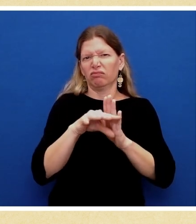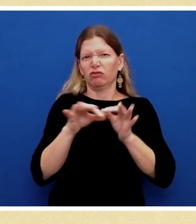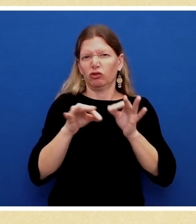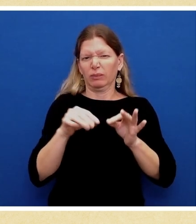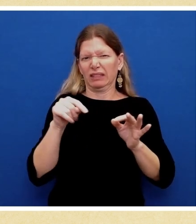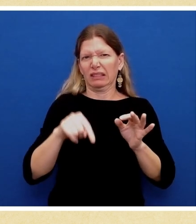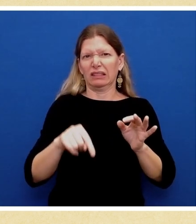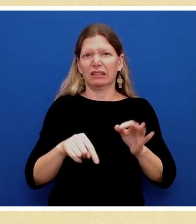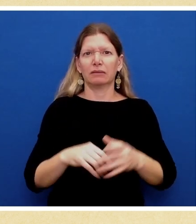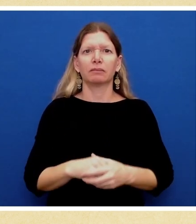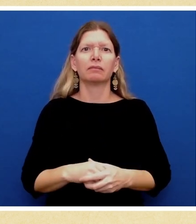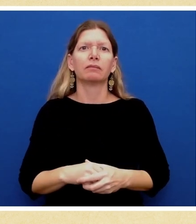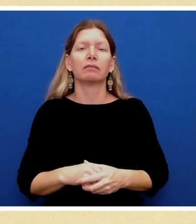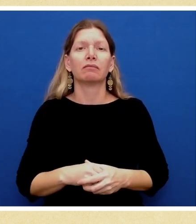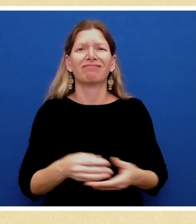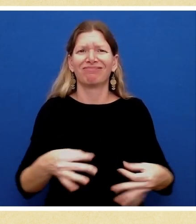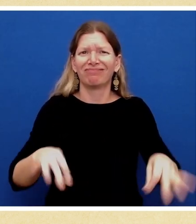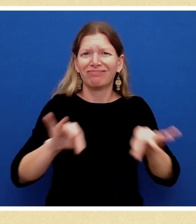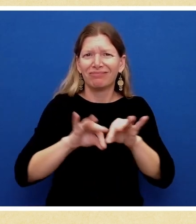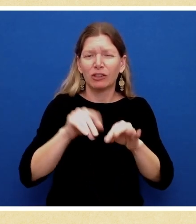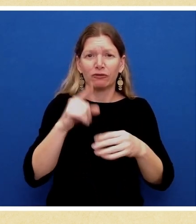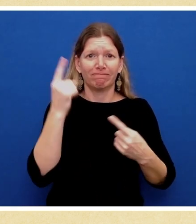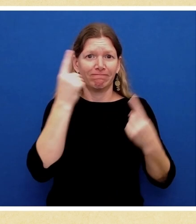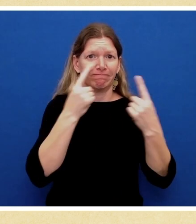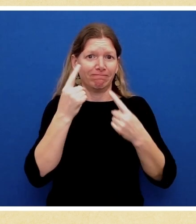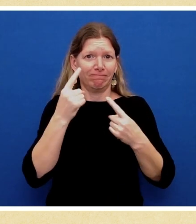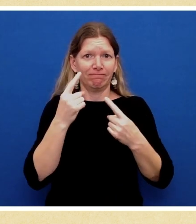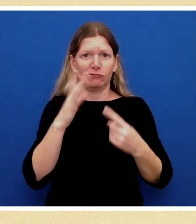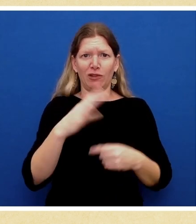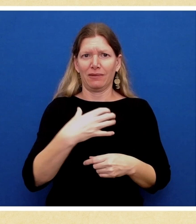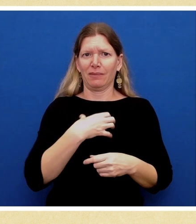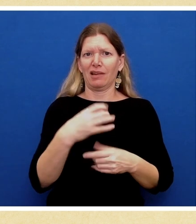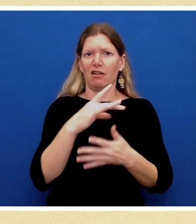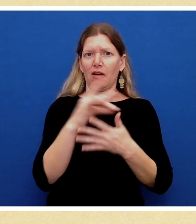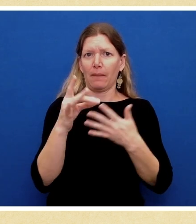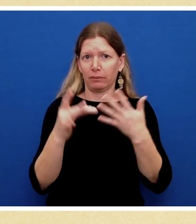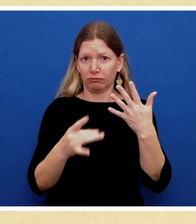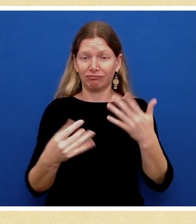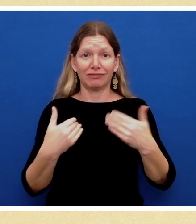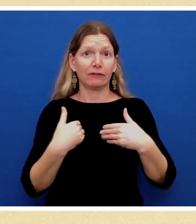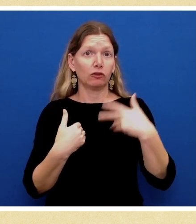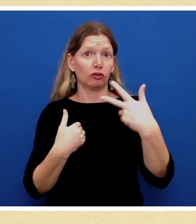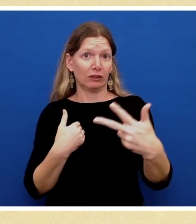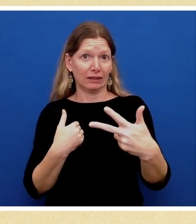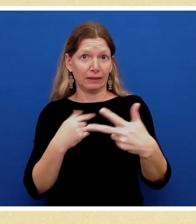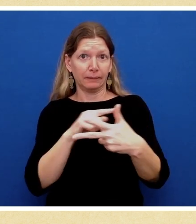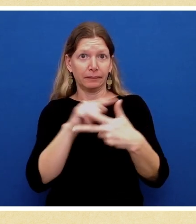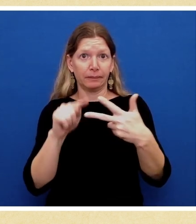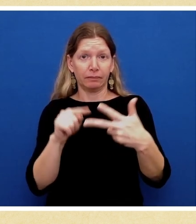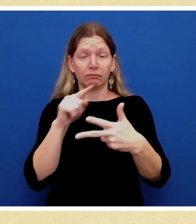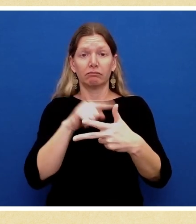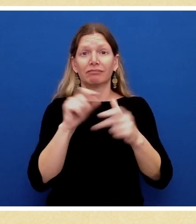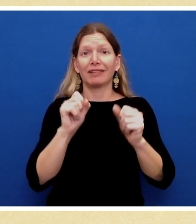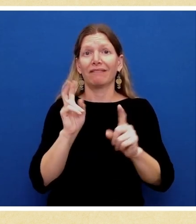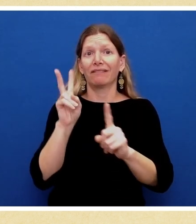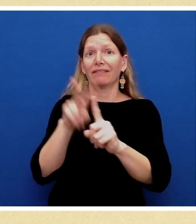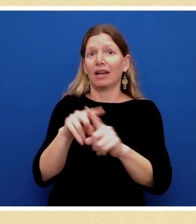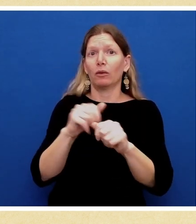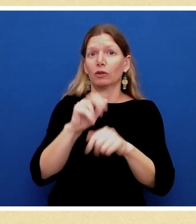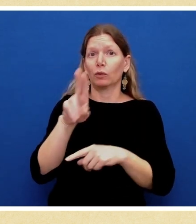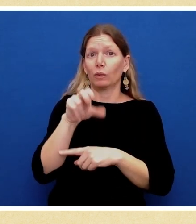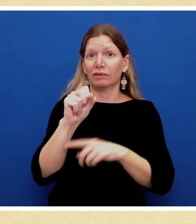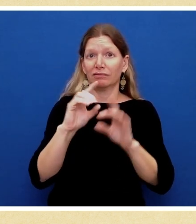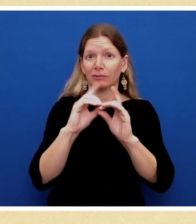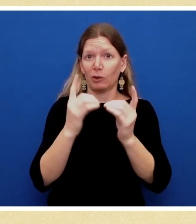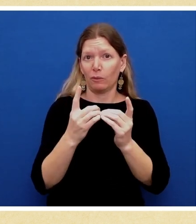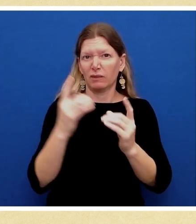this video's description. It's important that you consider your complaint options. You have 3 choices. You can file